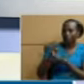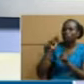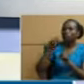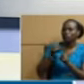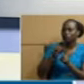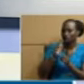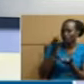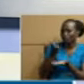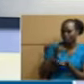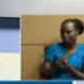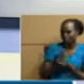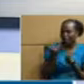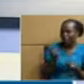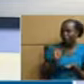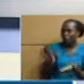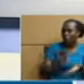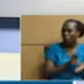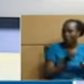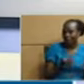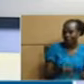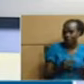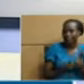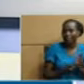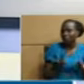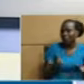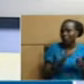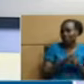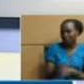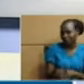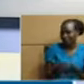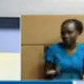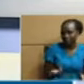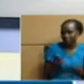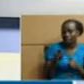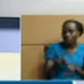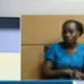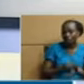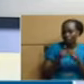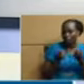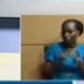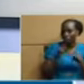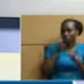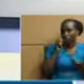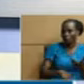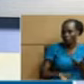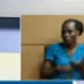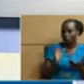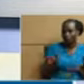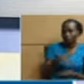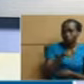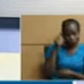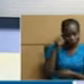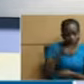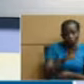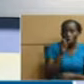if you do it down now, it will affect the long-term objective. So what's the long-term objective of this money is for your old age